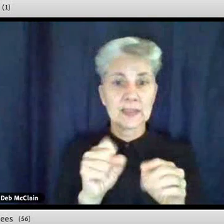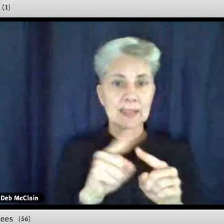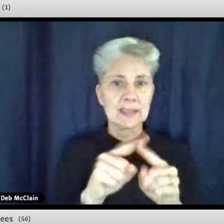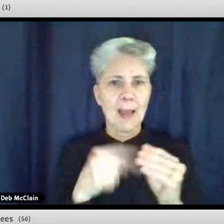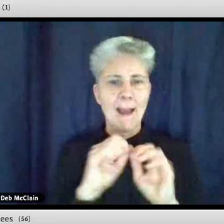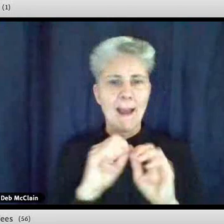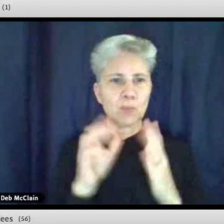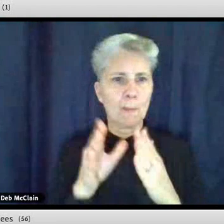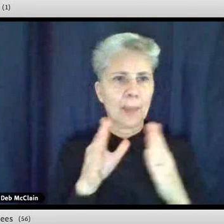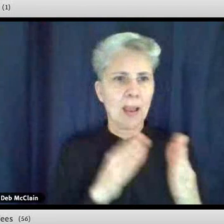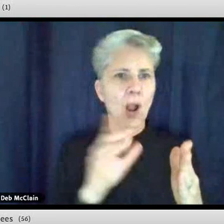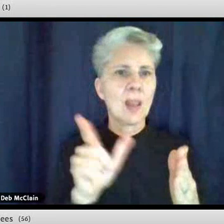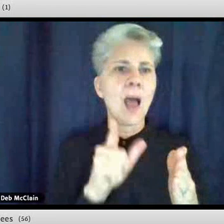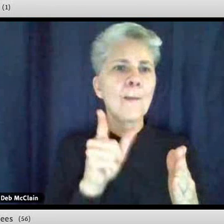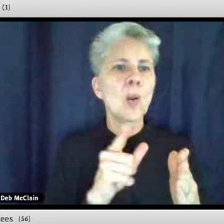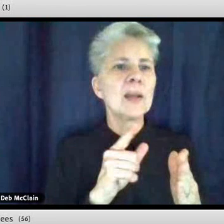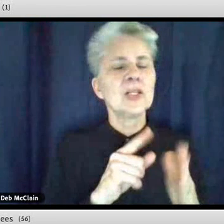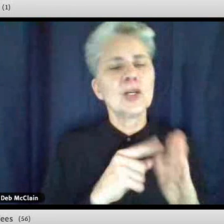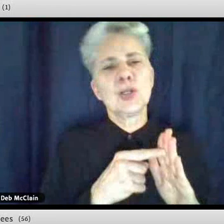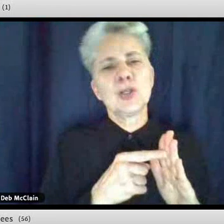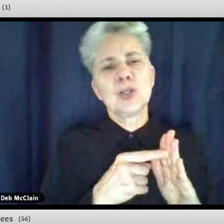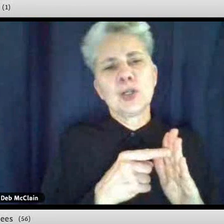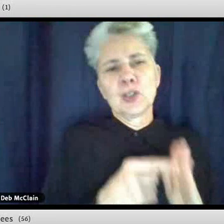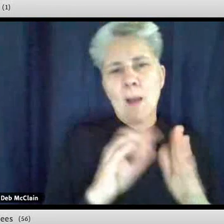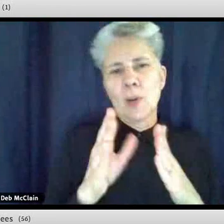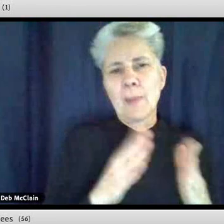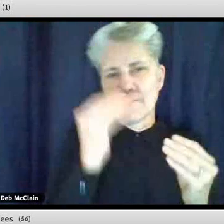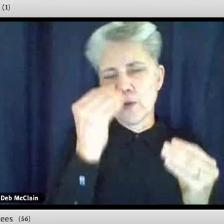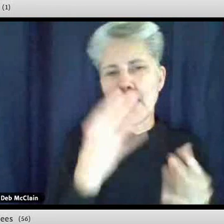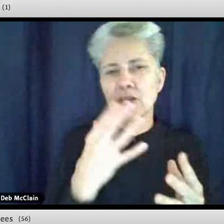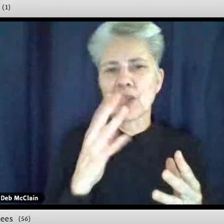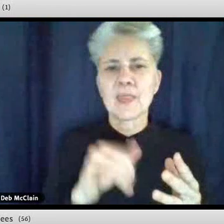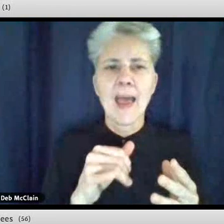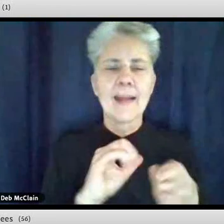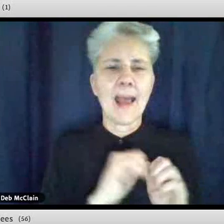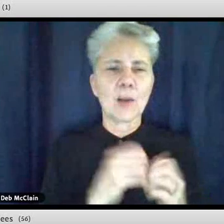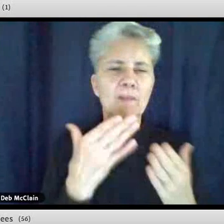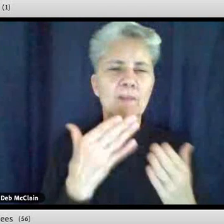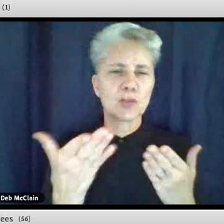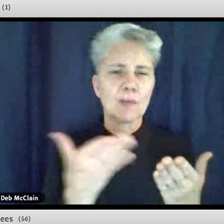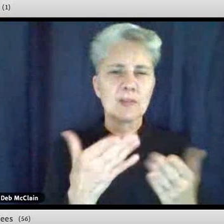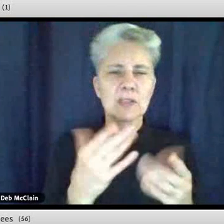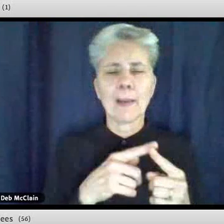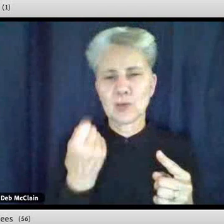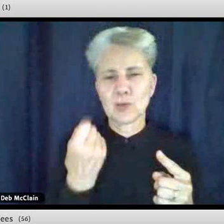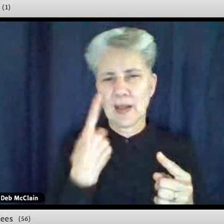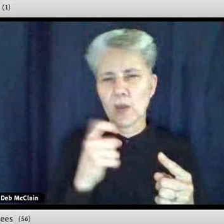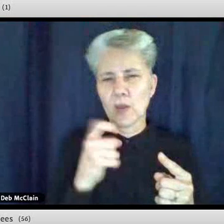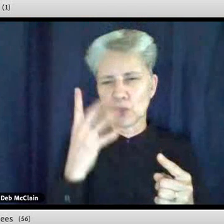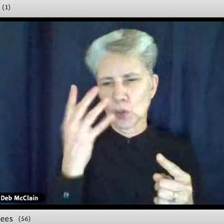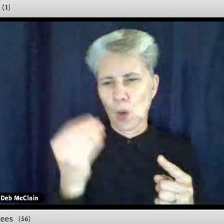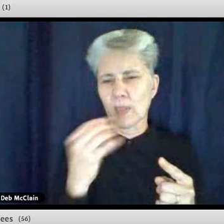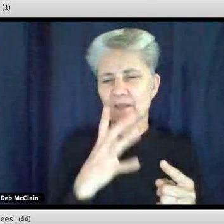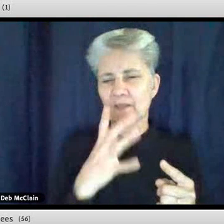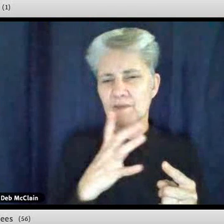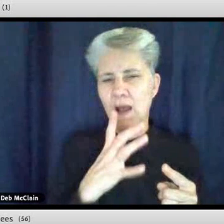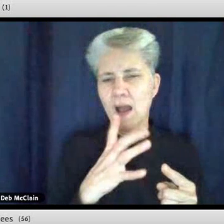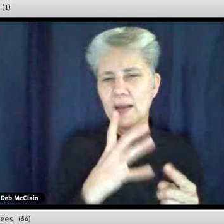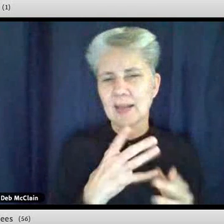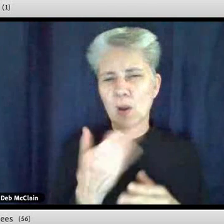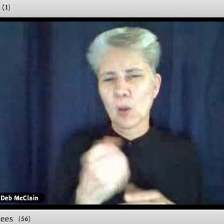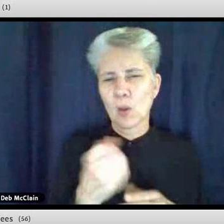I understand I have probably about 10 more minutes worth of sources about how to prepare libraries, how to show you how to prepare